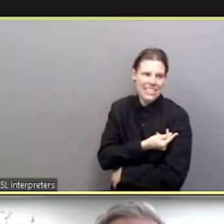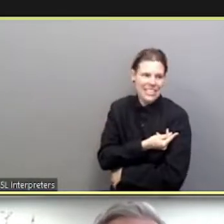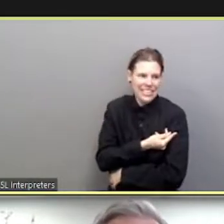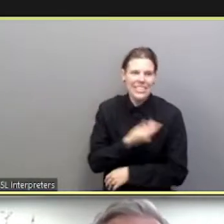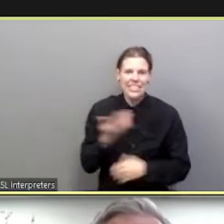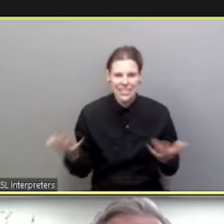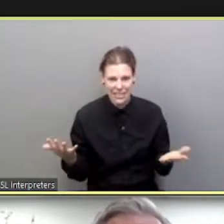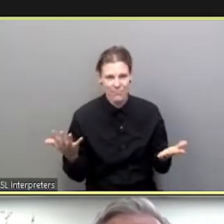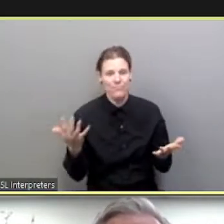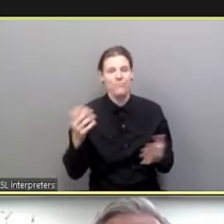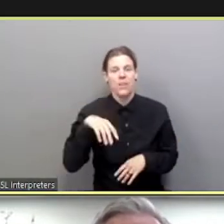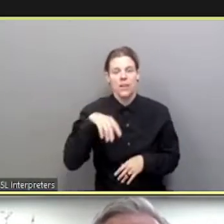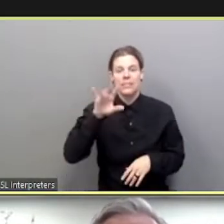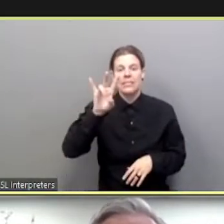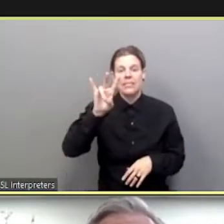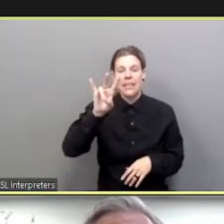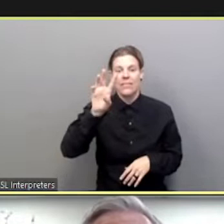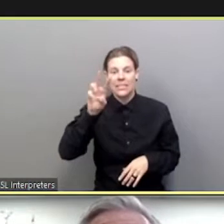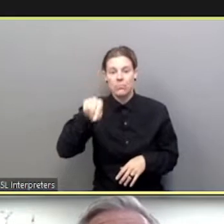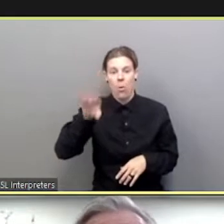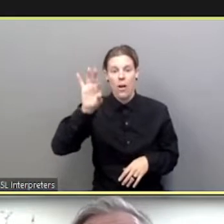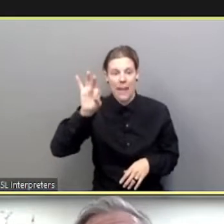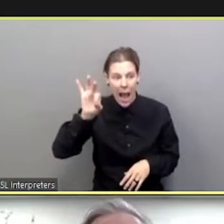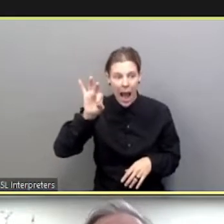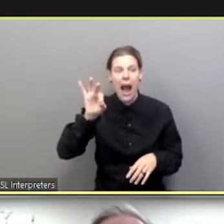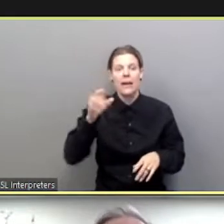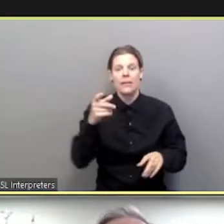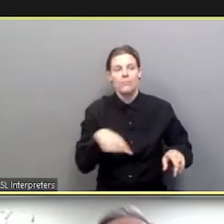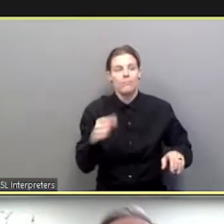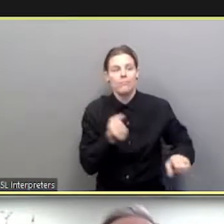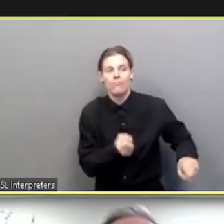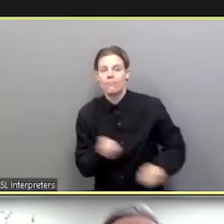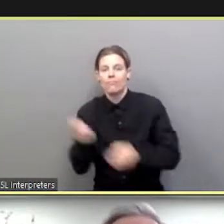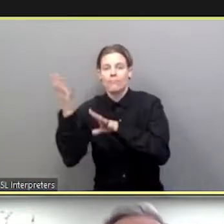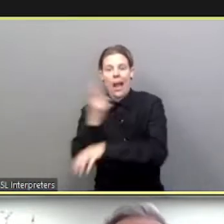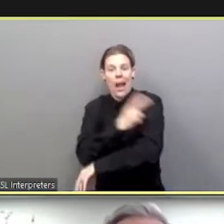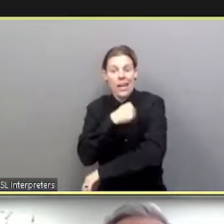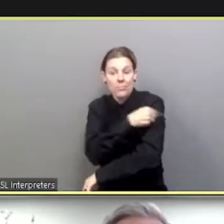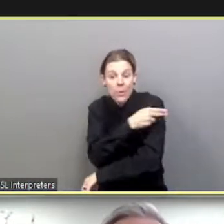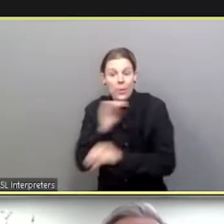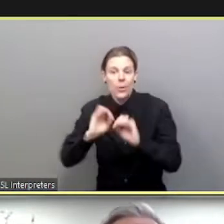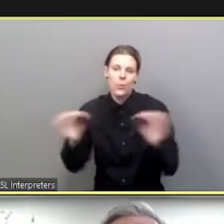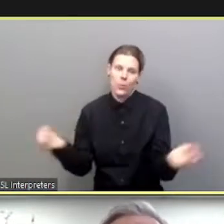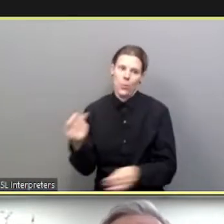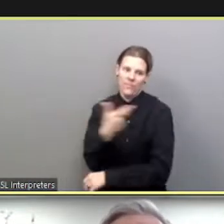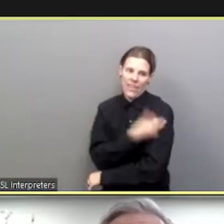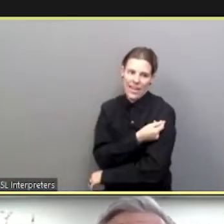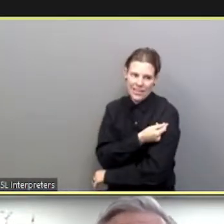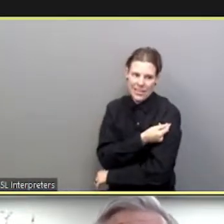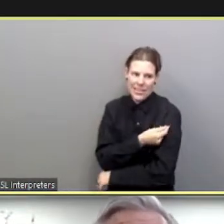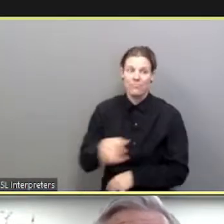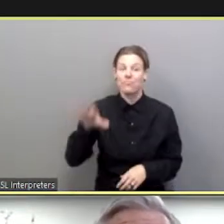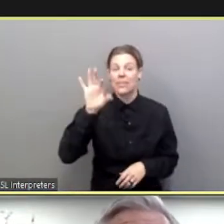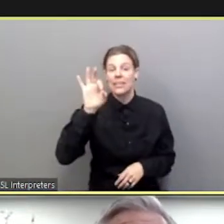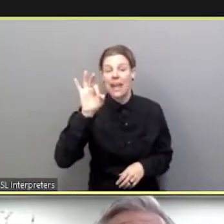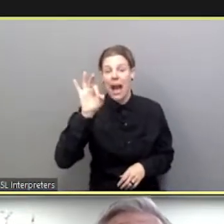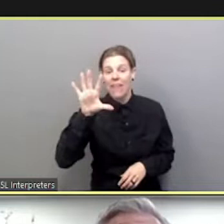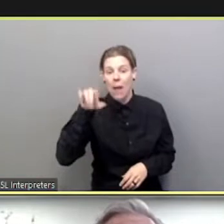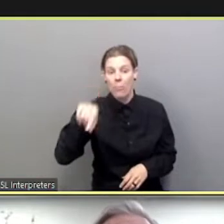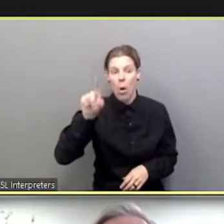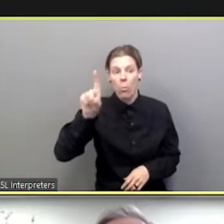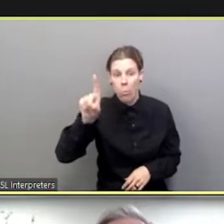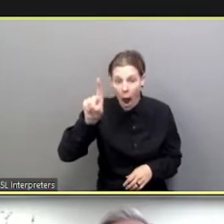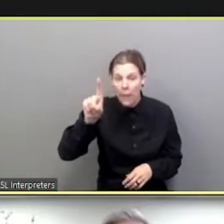hospitalizations that are in unvaccinated people, and the 95.1% of deaths that have occurred in the last 4